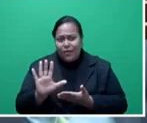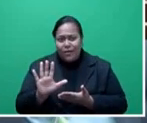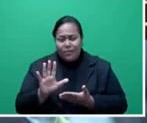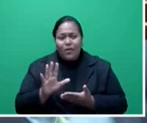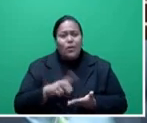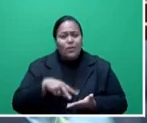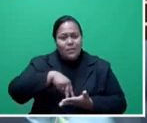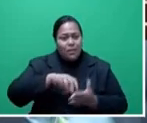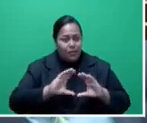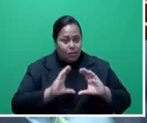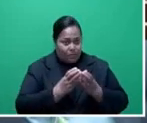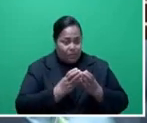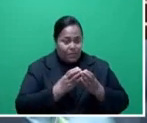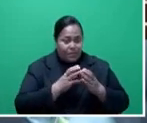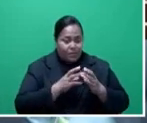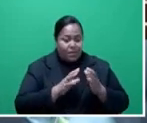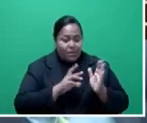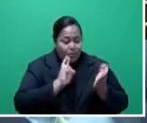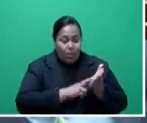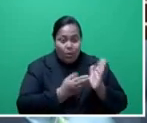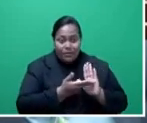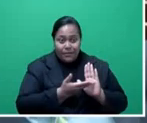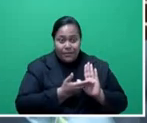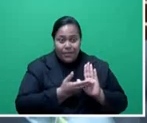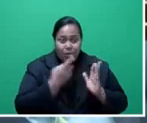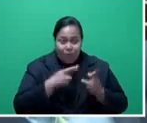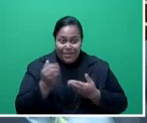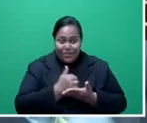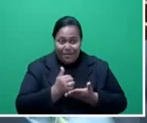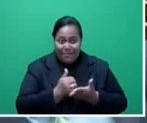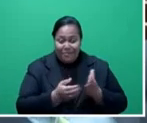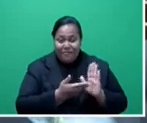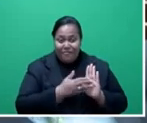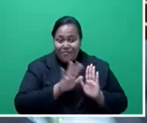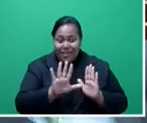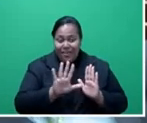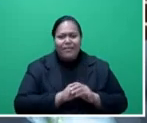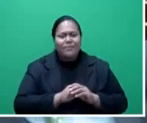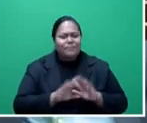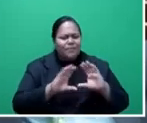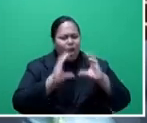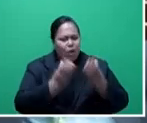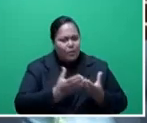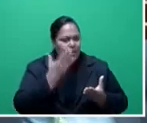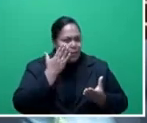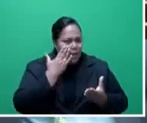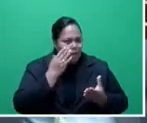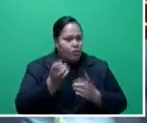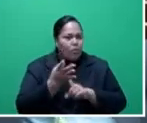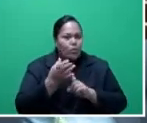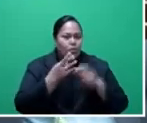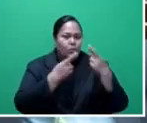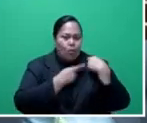report. And that particular recommendation 5 states that the committee is aware of the important role played by SMEs towards